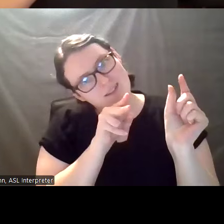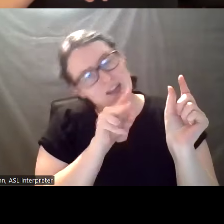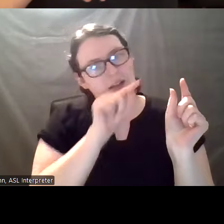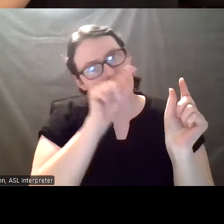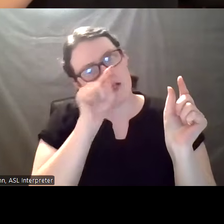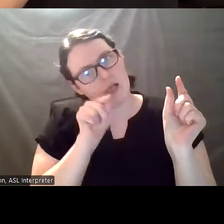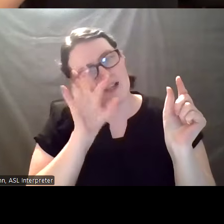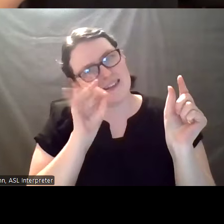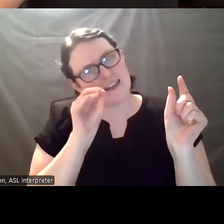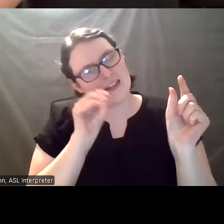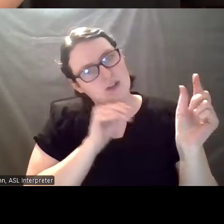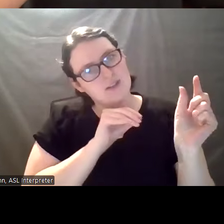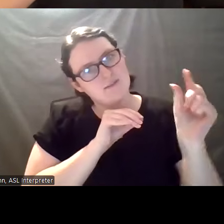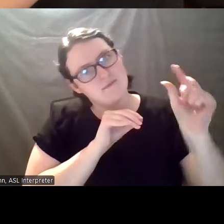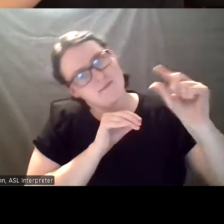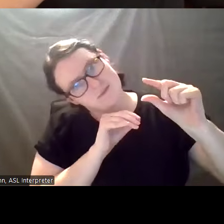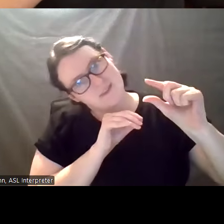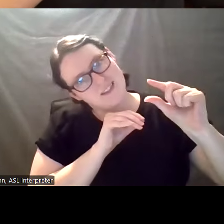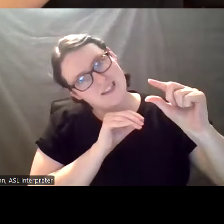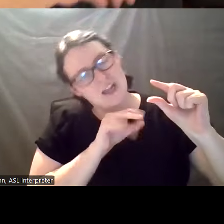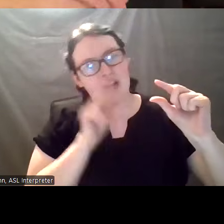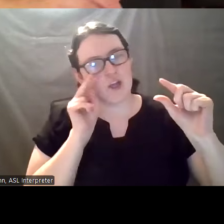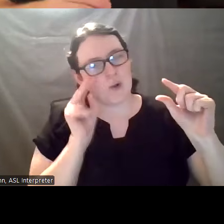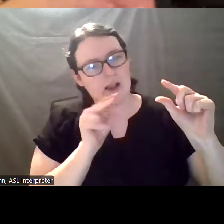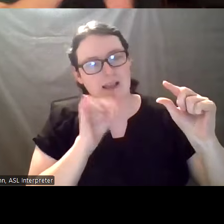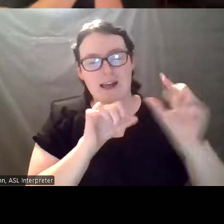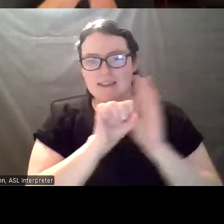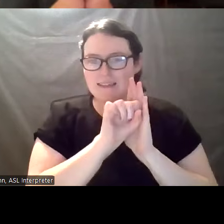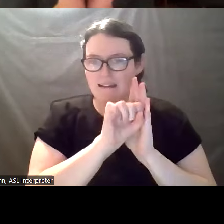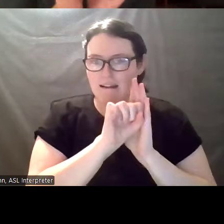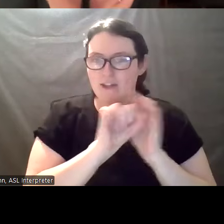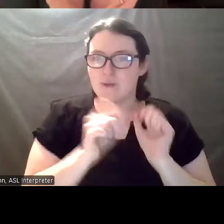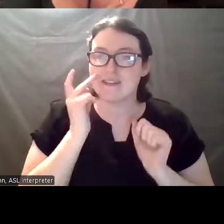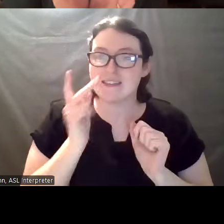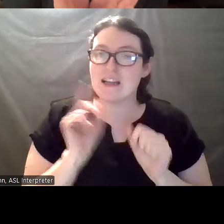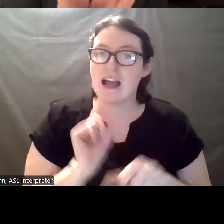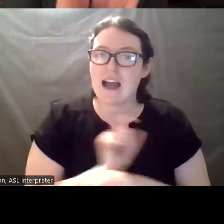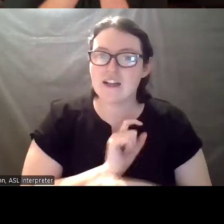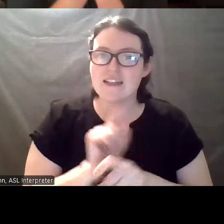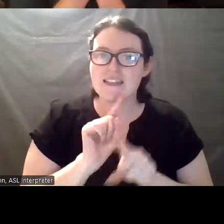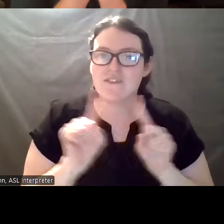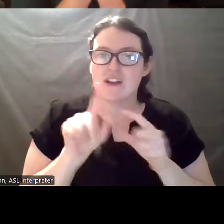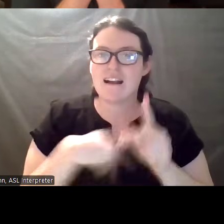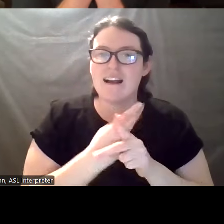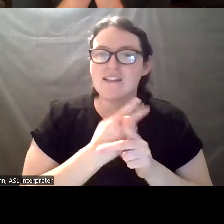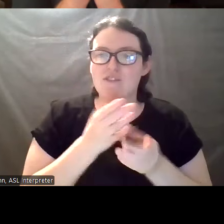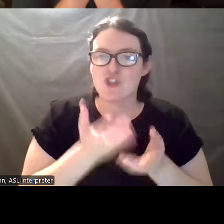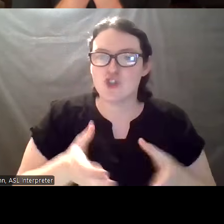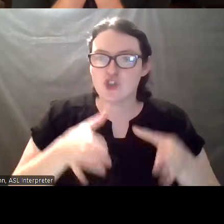clockwise 90 degrees, I think clockwise, and look at these signs, you can see that they're actually depicting different kinds of jars. Some of them have